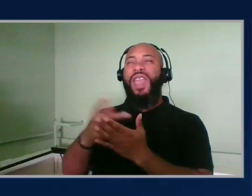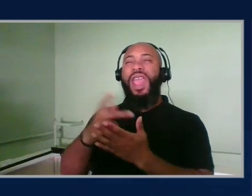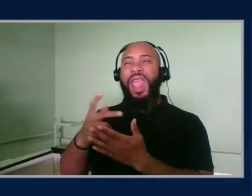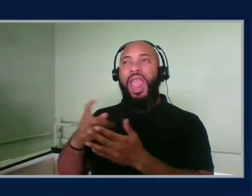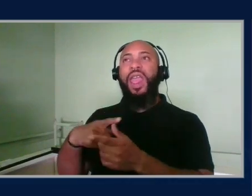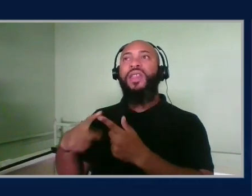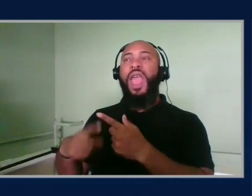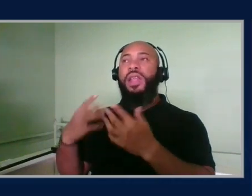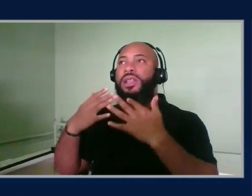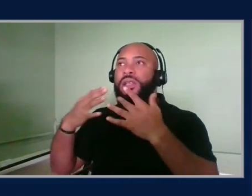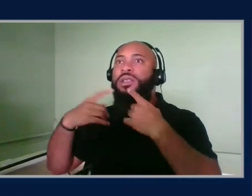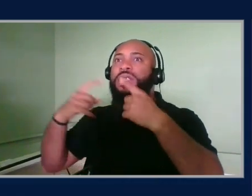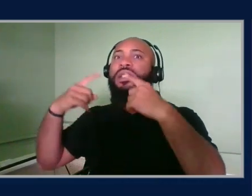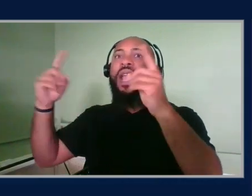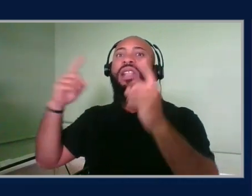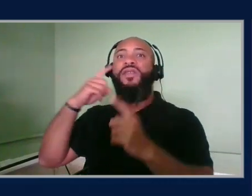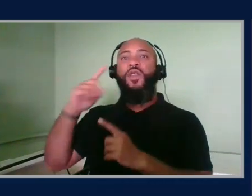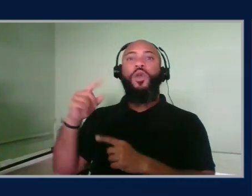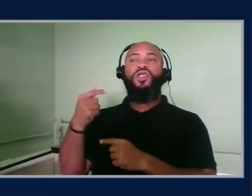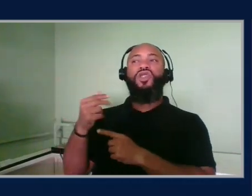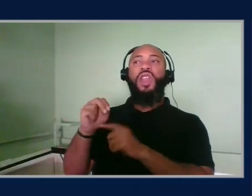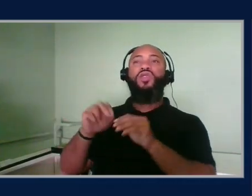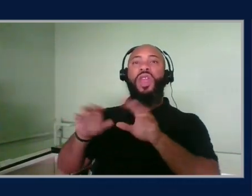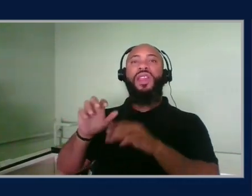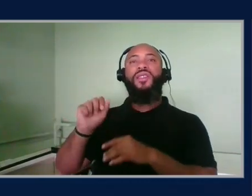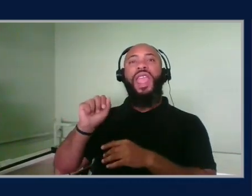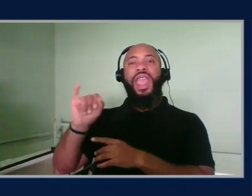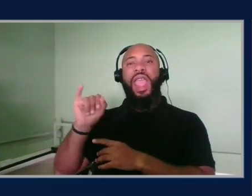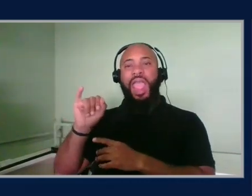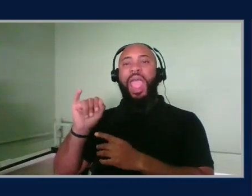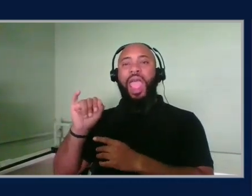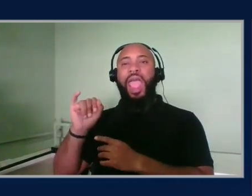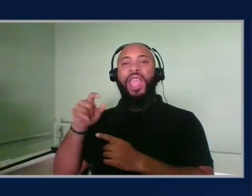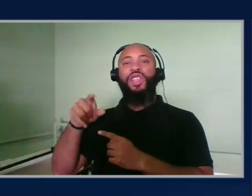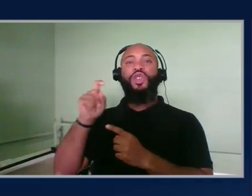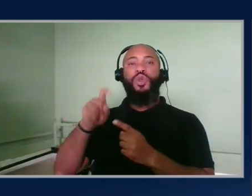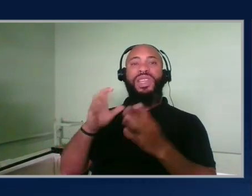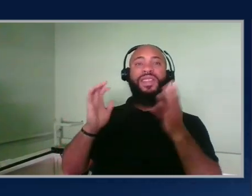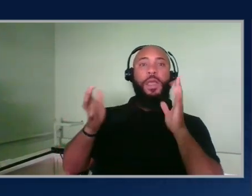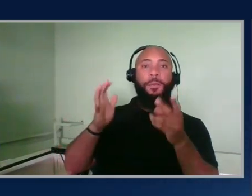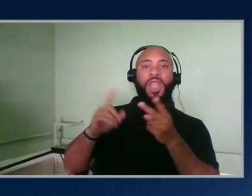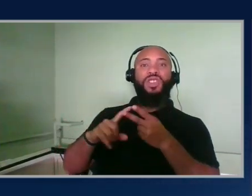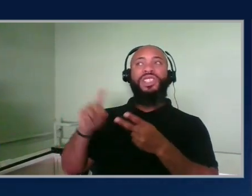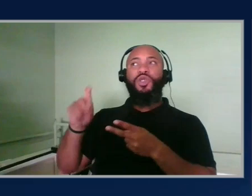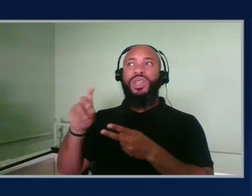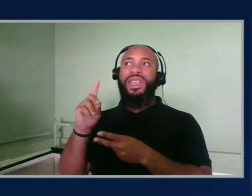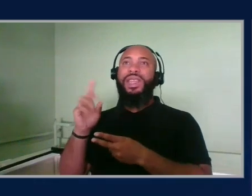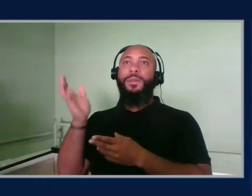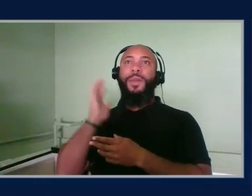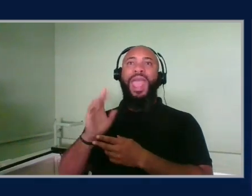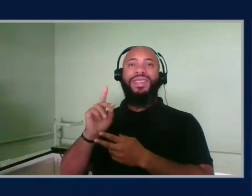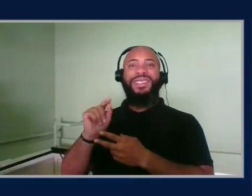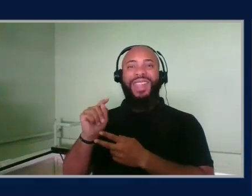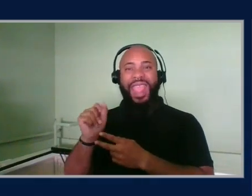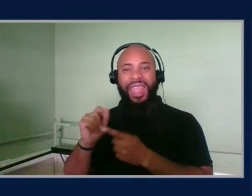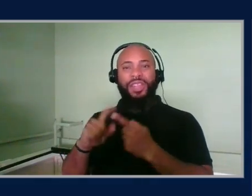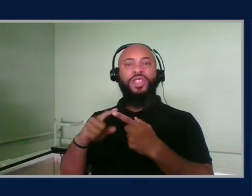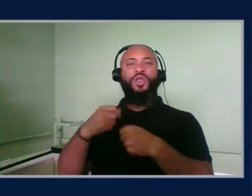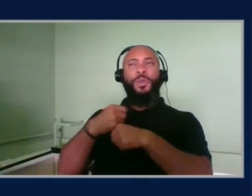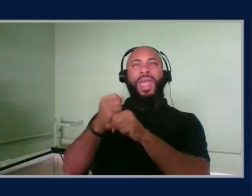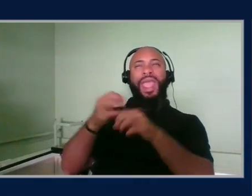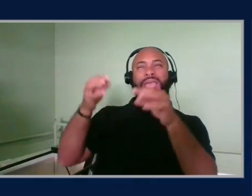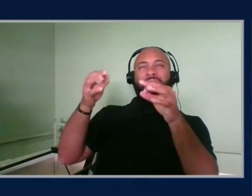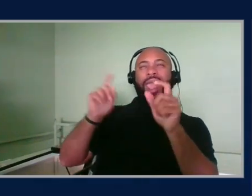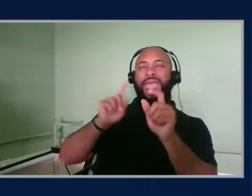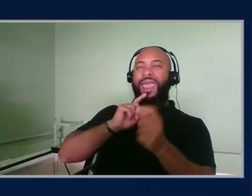space, because you're looking for some of these comparisons. You need the past data to be able to determine kind of how to make an accurate decision as well going